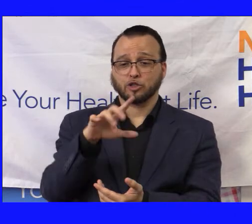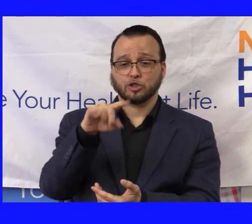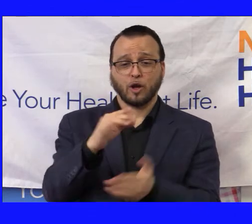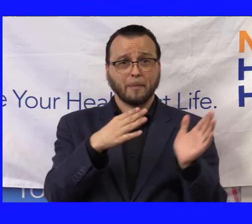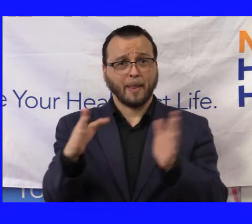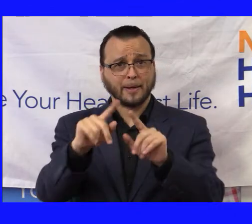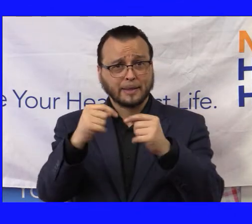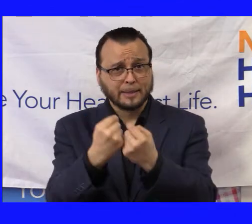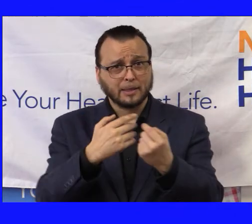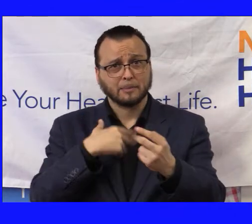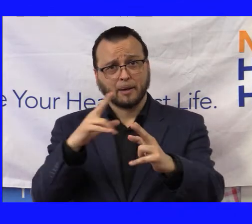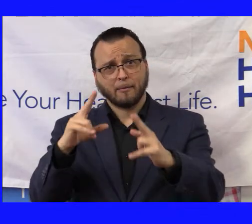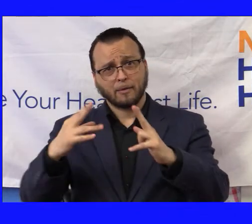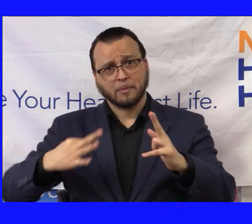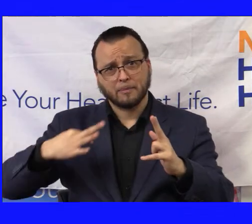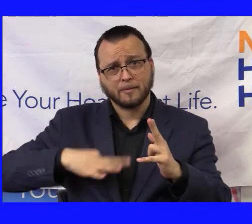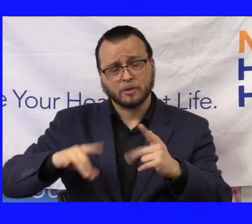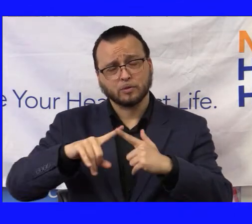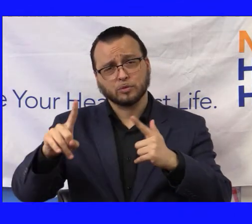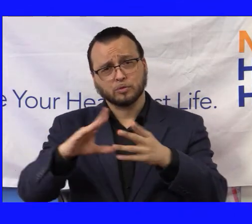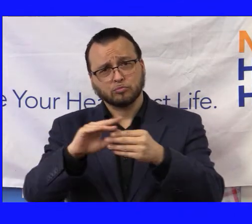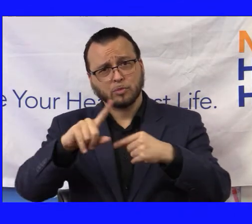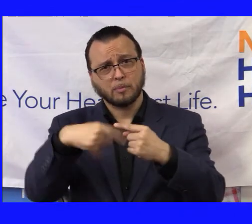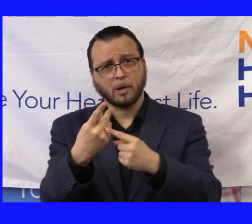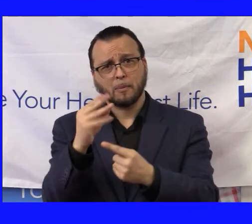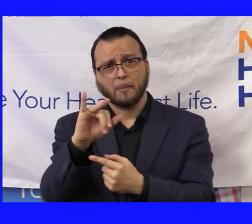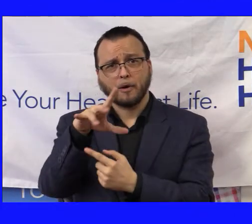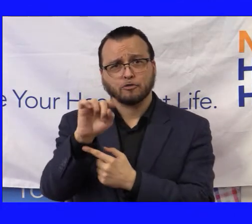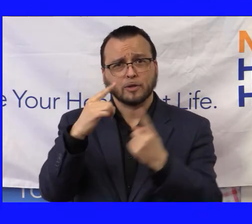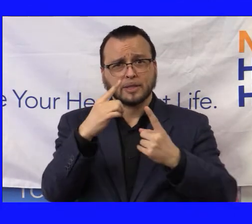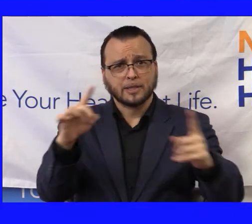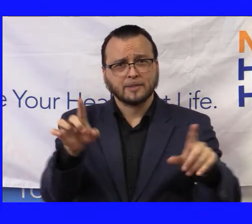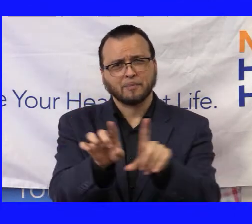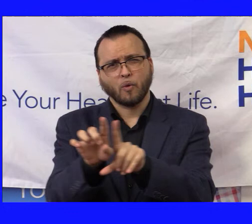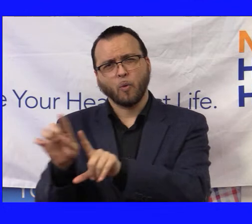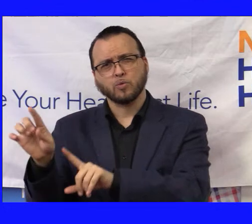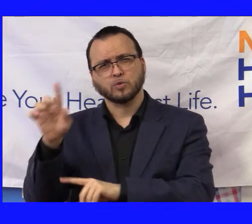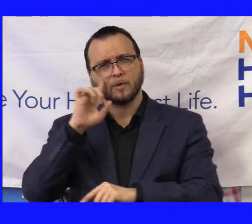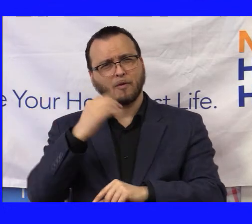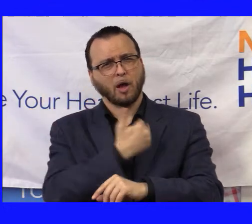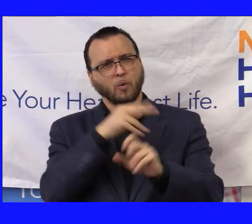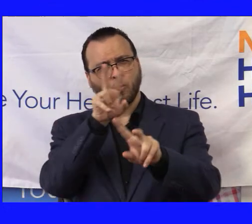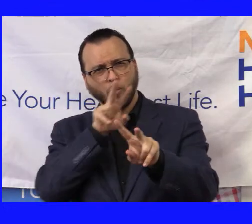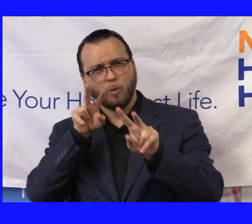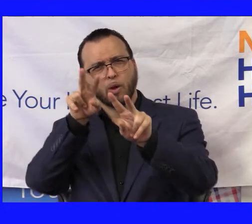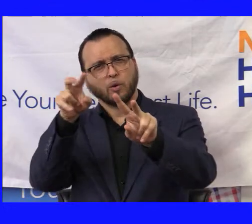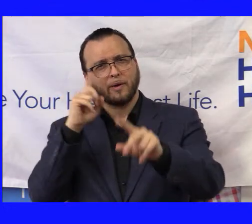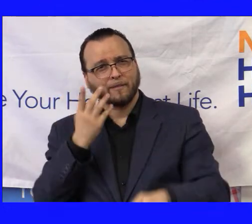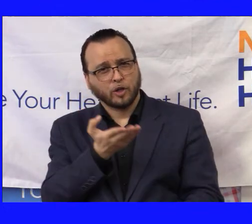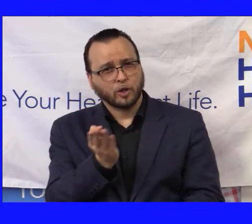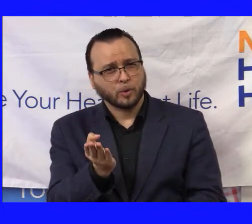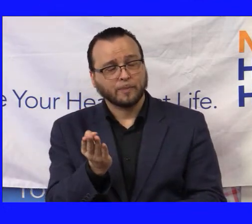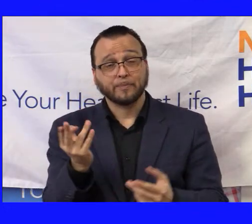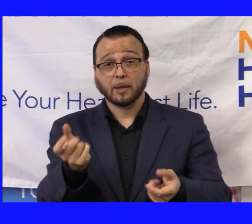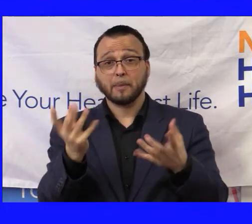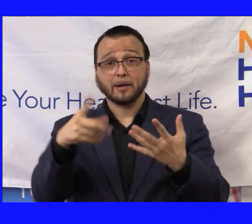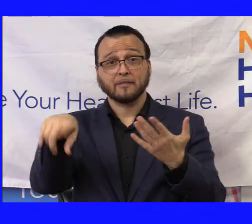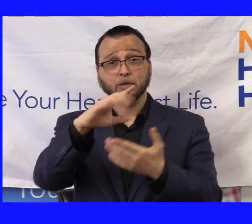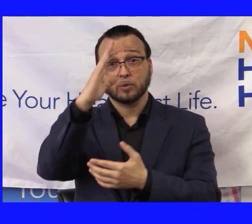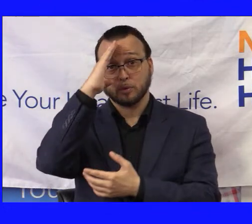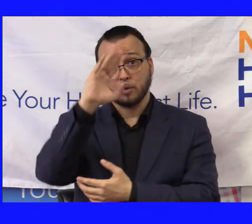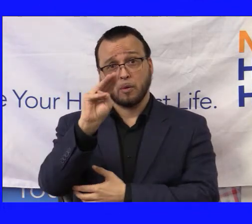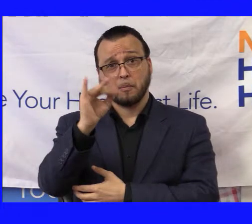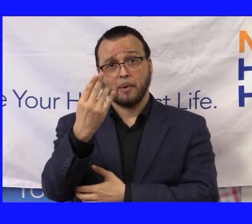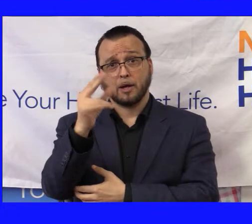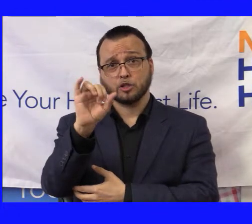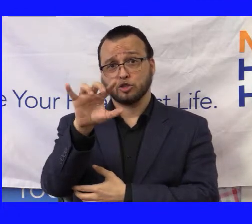an honor and a privilege to present upon our MyChart successes, as well as our look ahead for you. As many of you know,